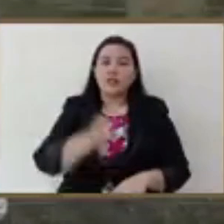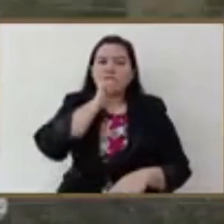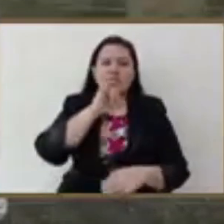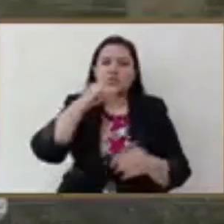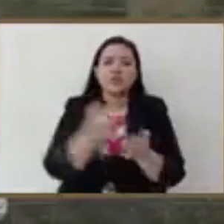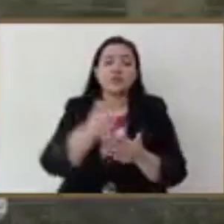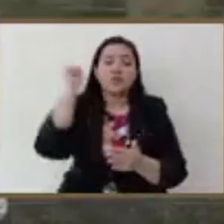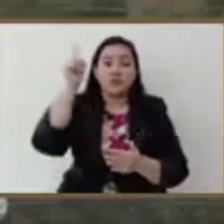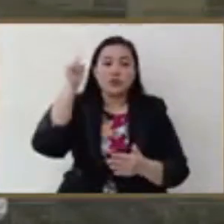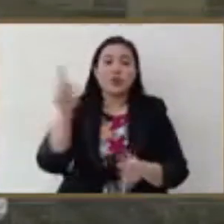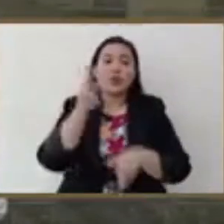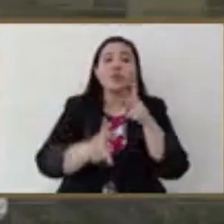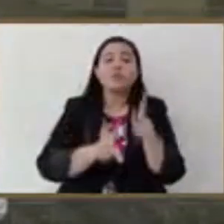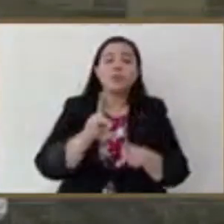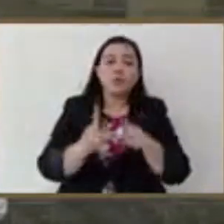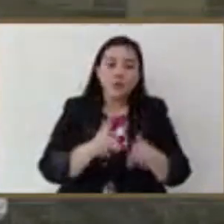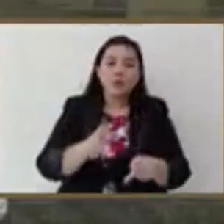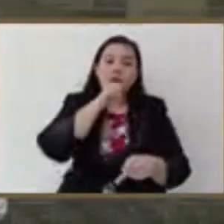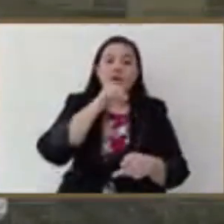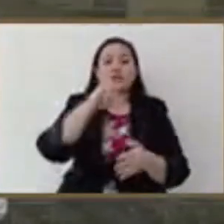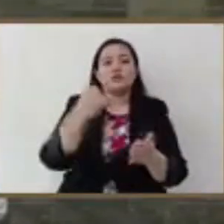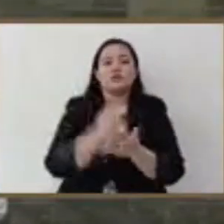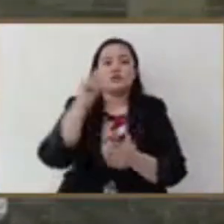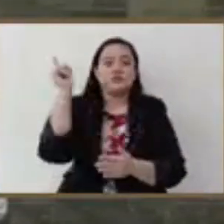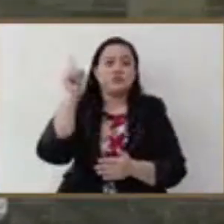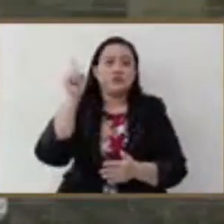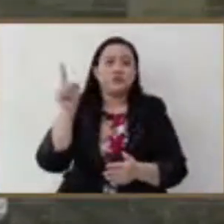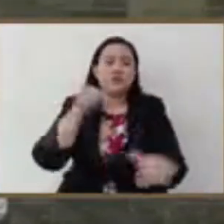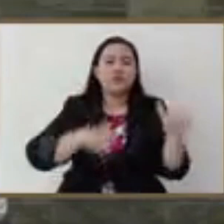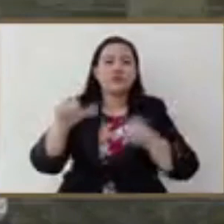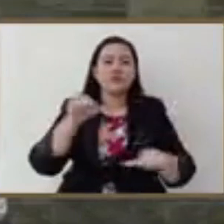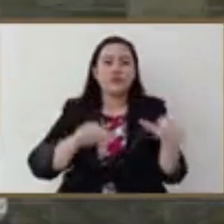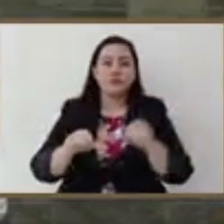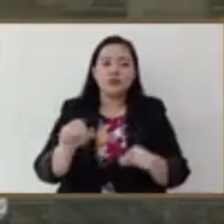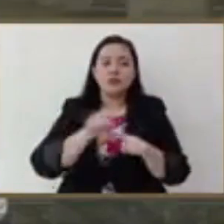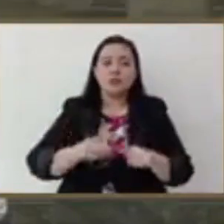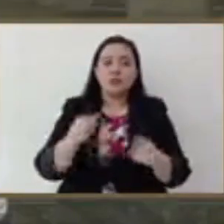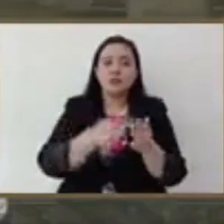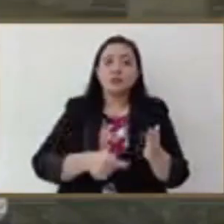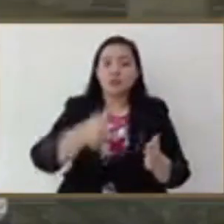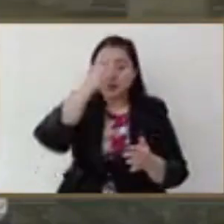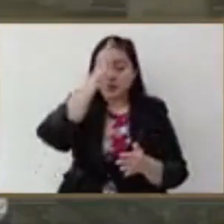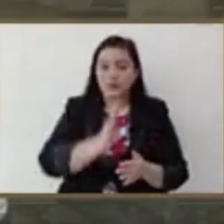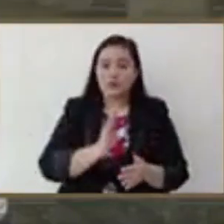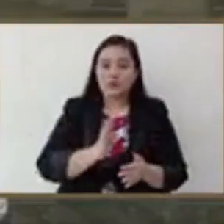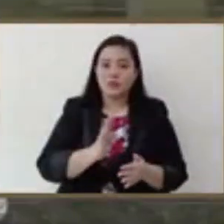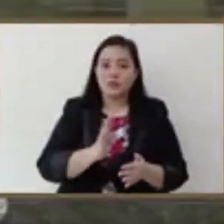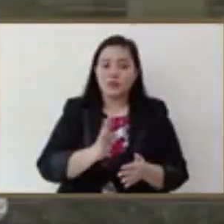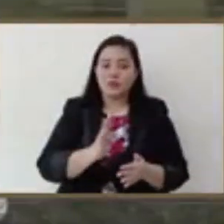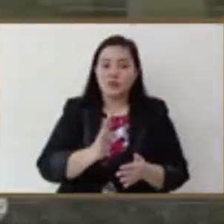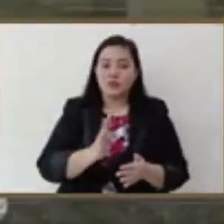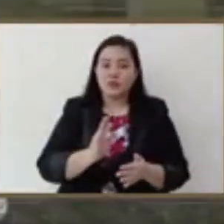church itself, but what God or the plan of